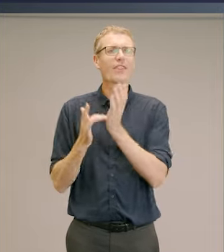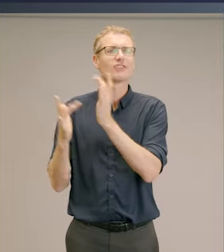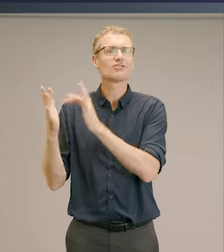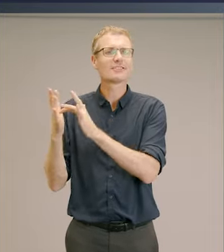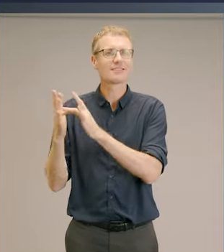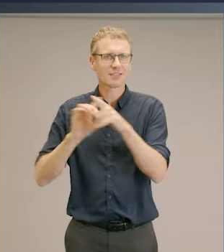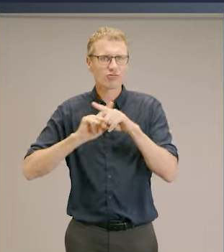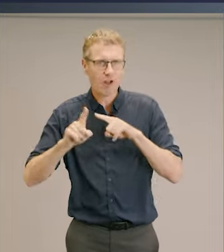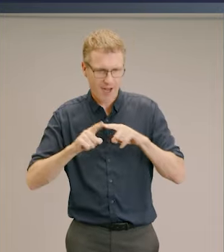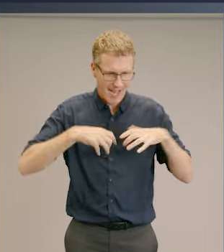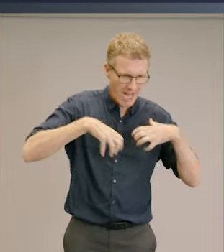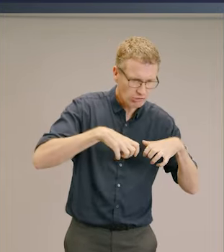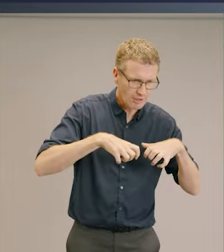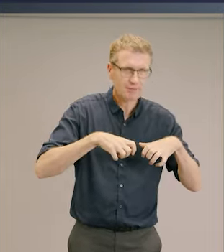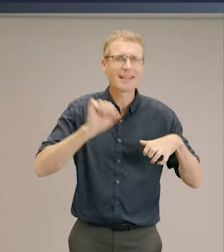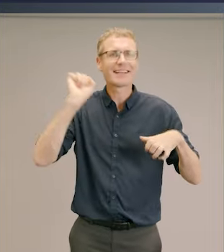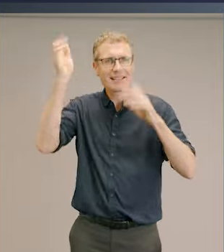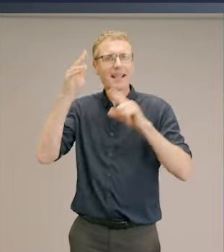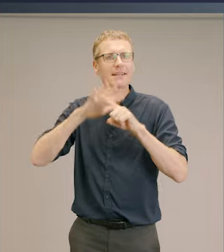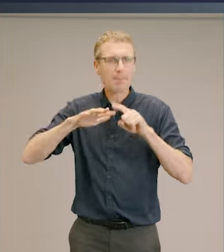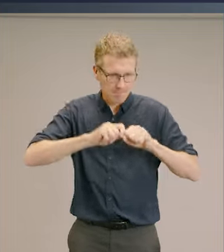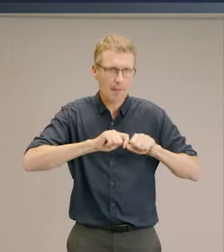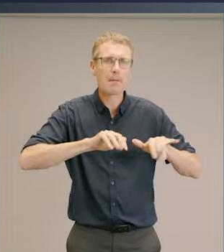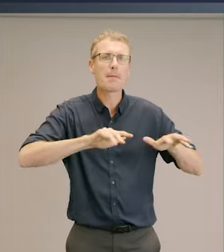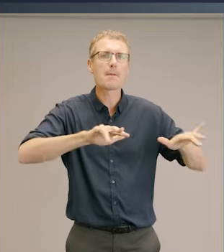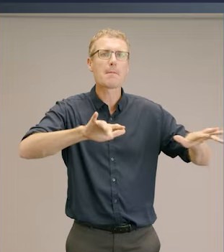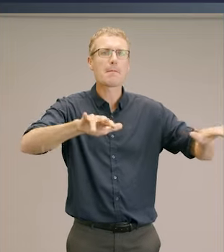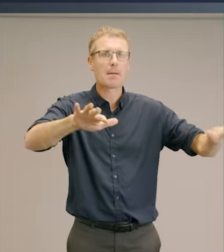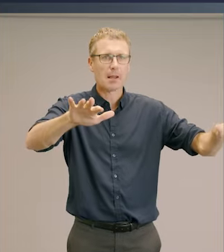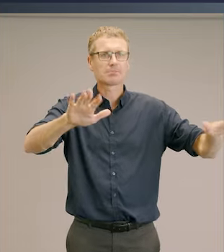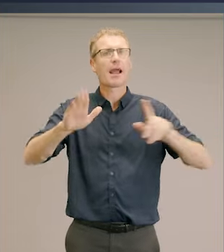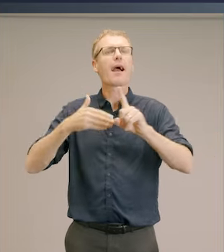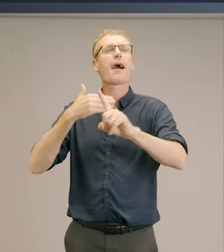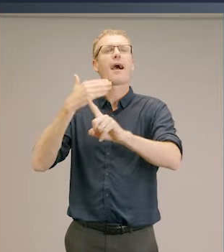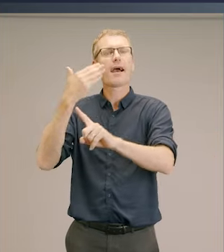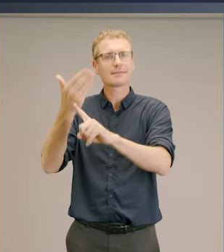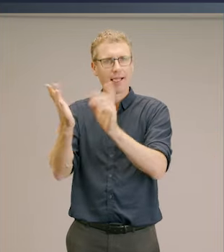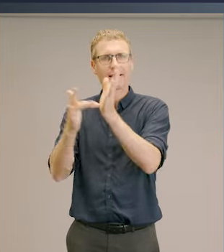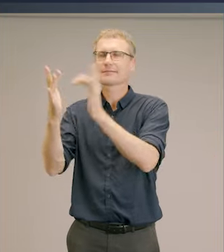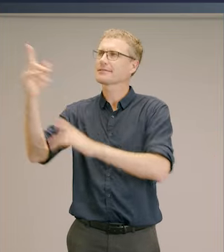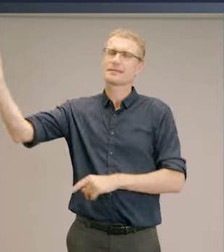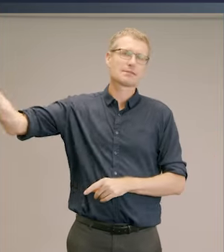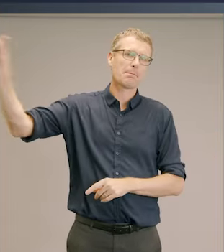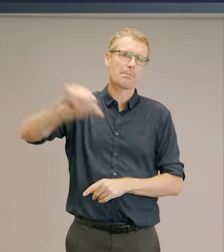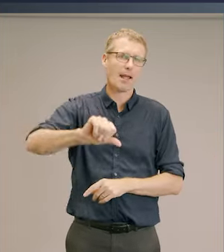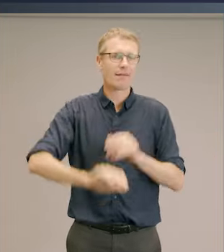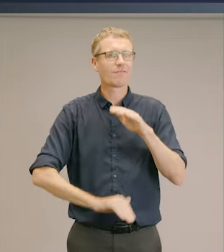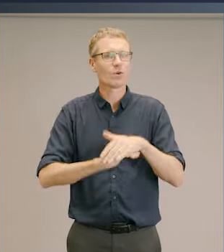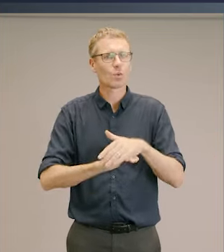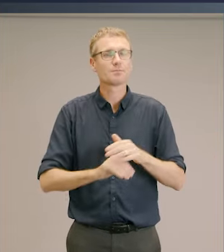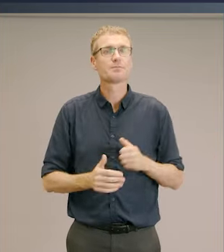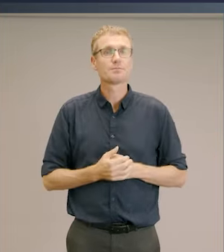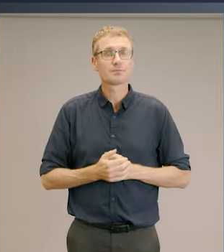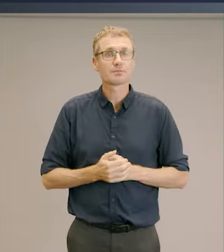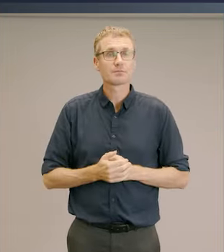to co-mission with Jesus to extend his kingdom here on earth until the time that he comes back in fullness. And Jesus backed